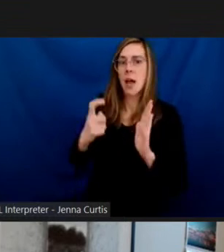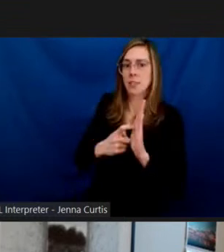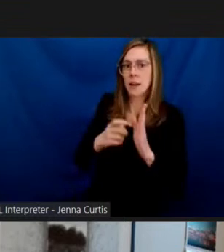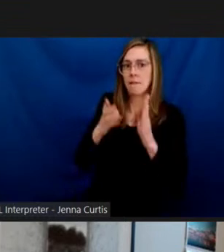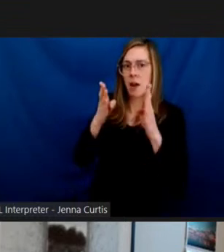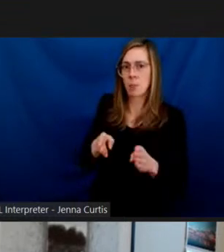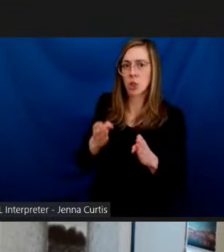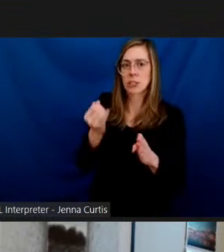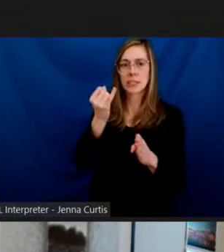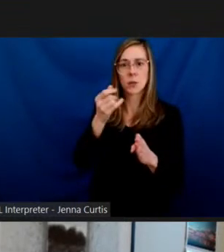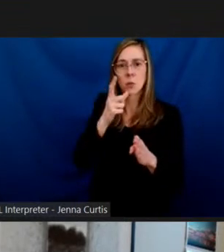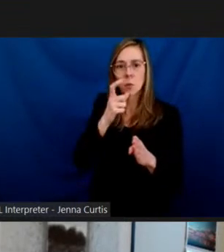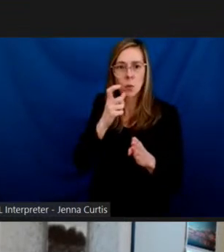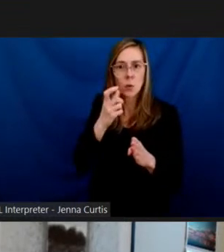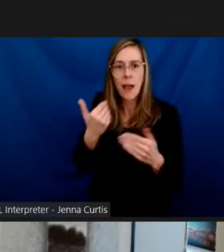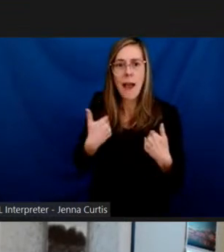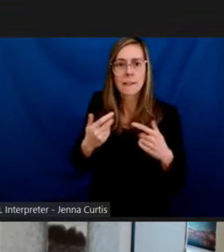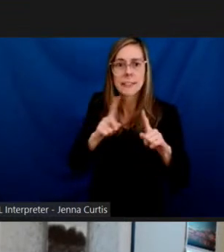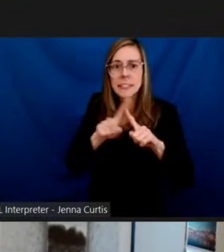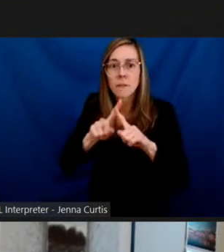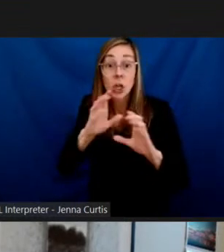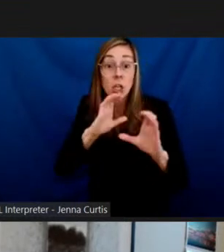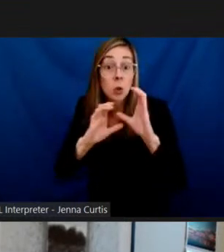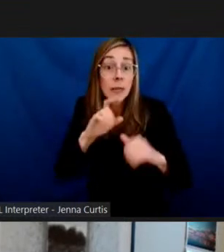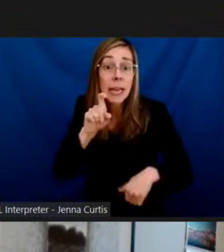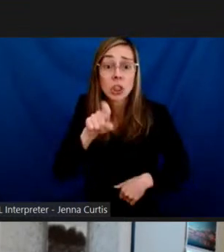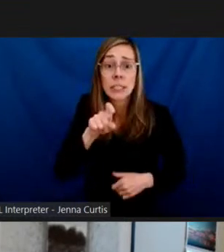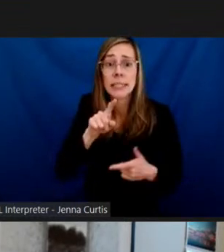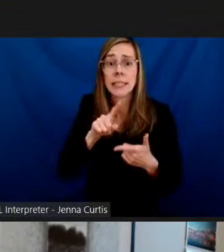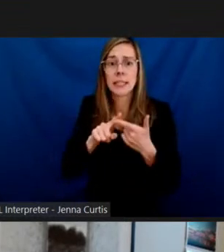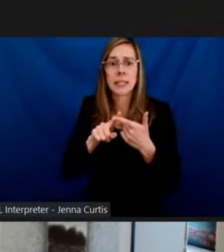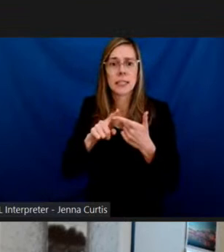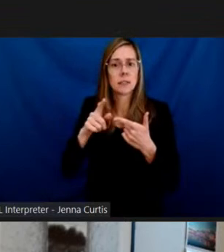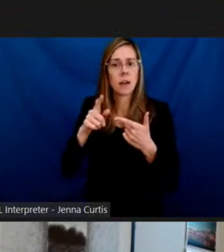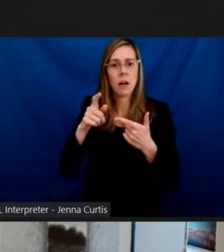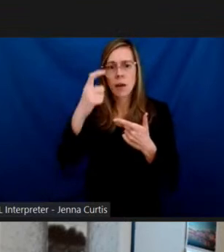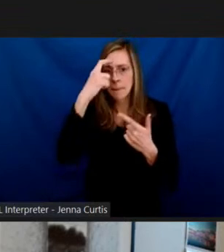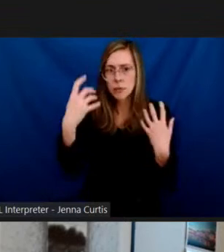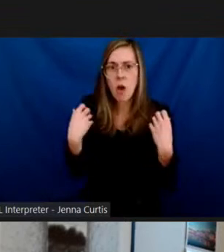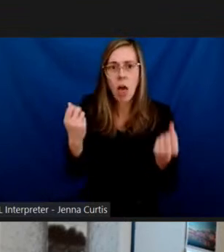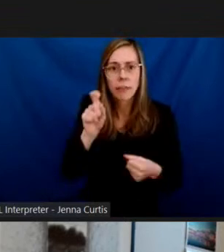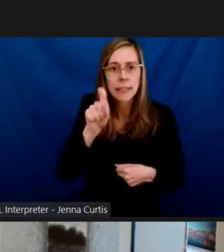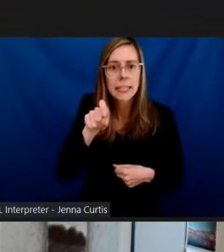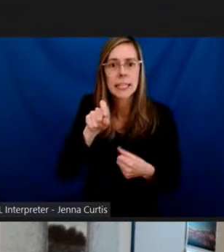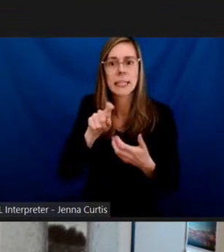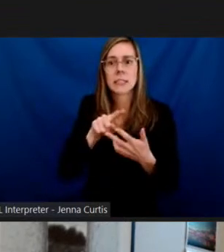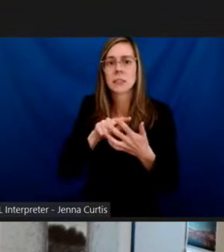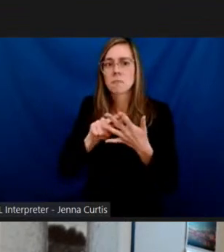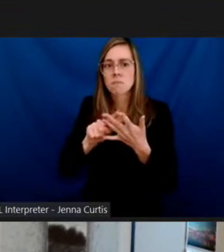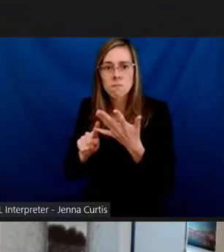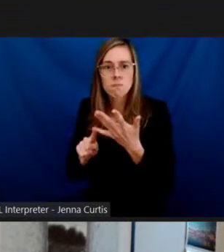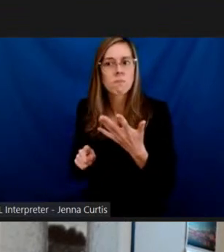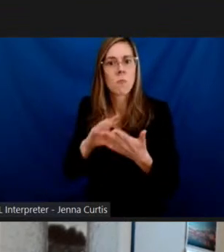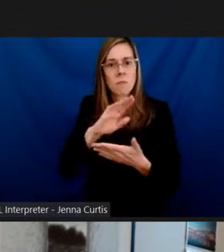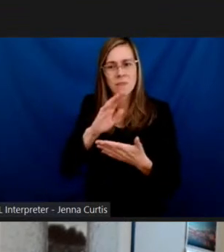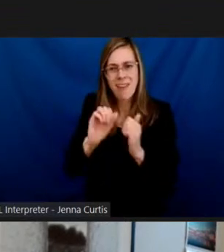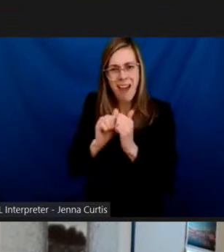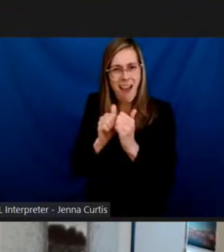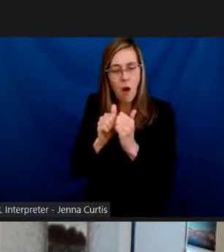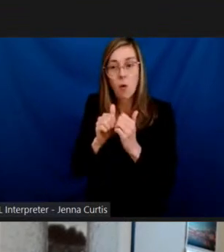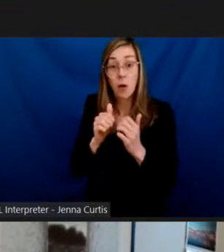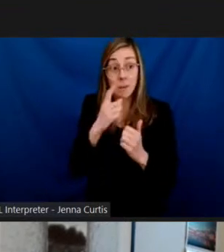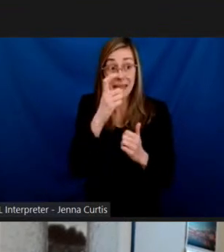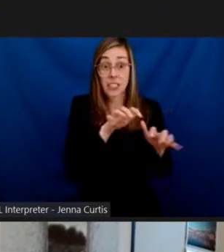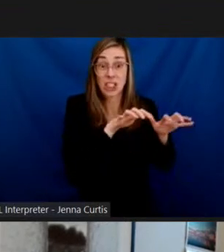needs, communication needs, mental health needs, with the sheer volume of individuals at these campsites? I volunteered